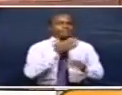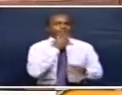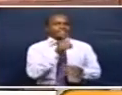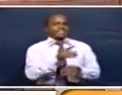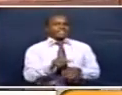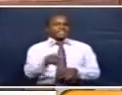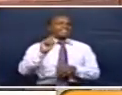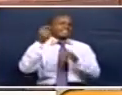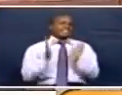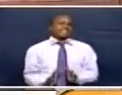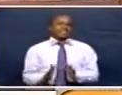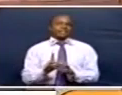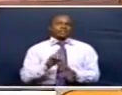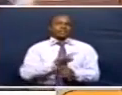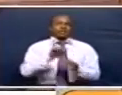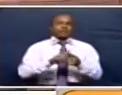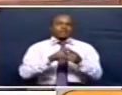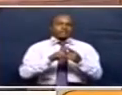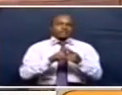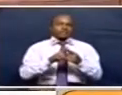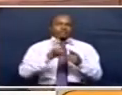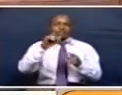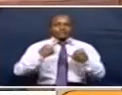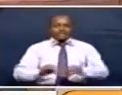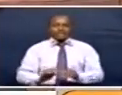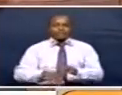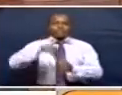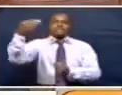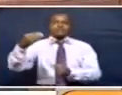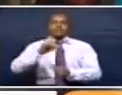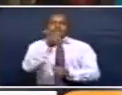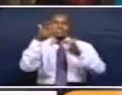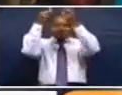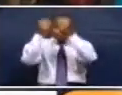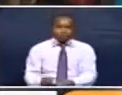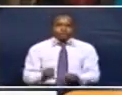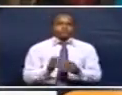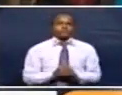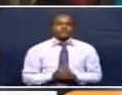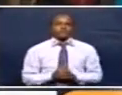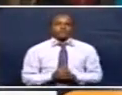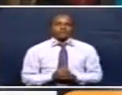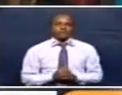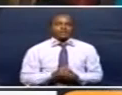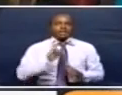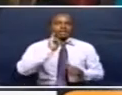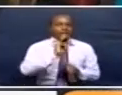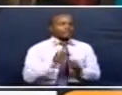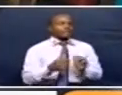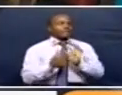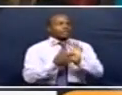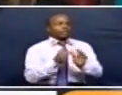are Kenyan crabs. When one tries to get up, the rest pull them down. Oh. Yes, never get up. Oh. I mean, that's an example that is given about how our